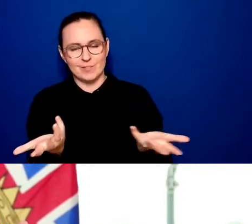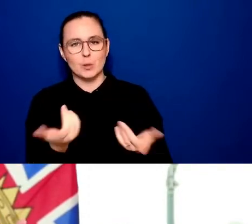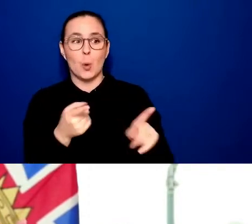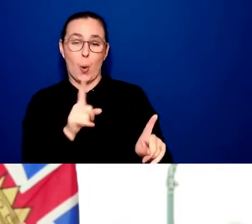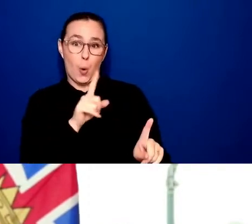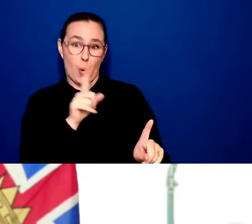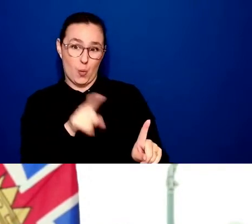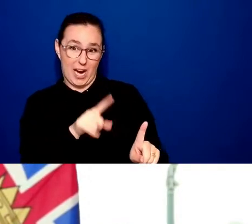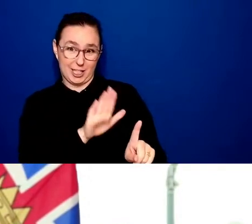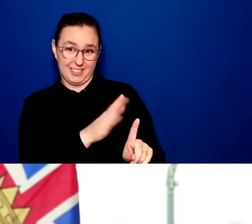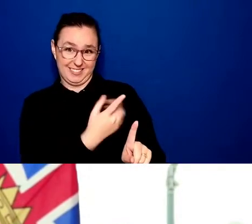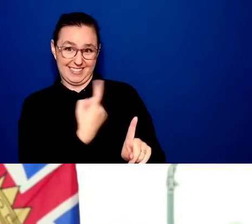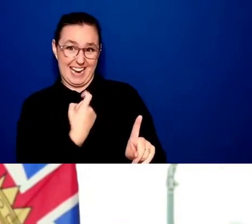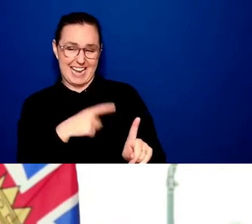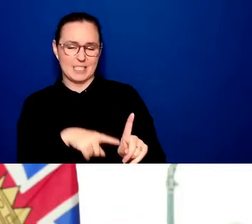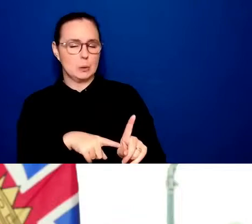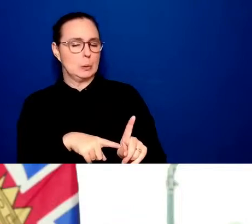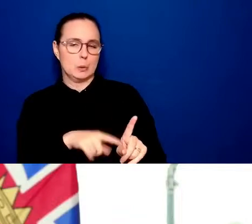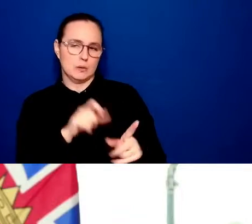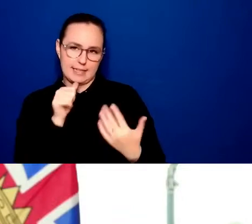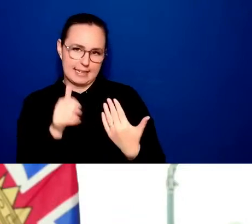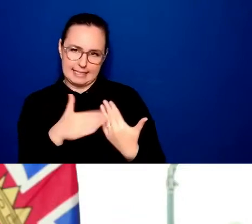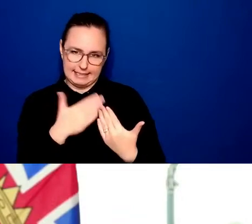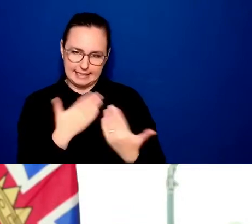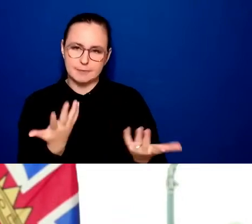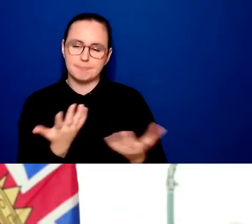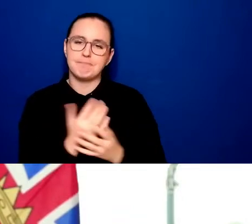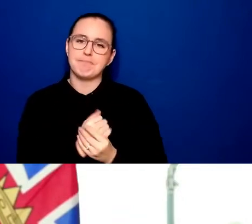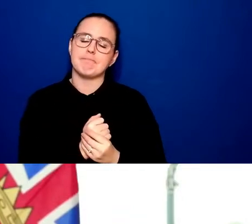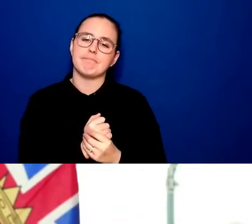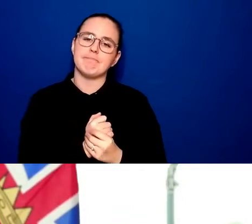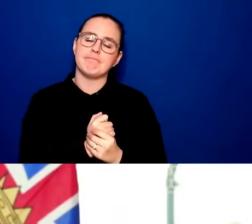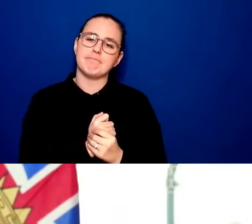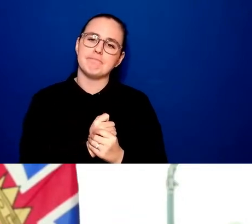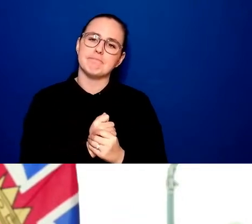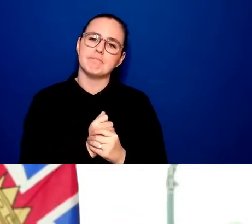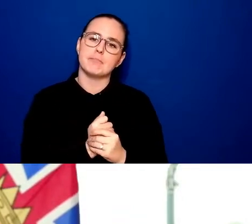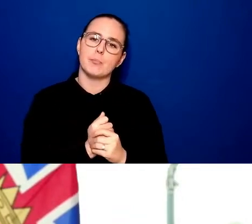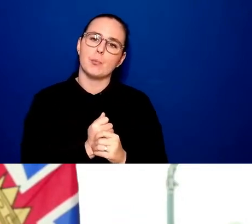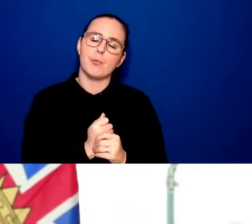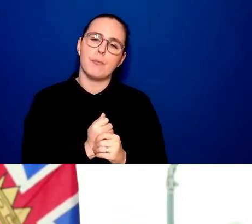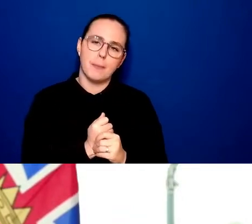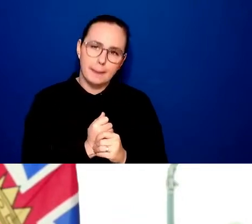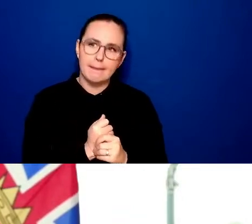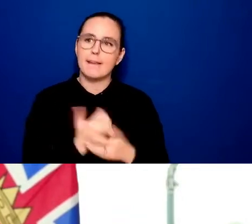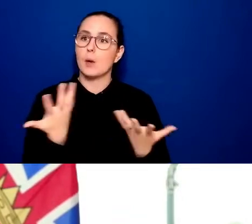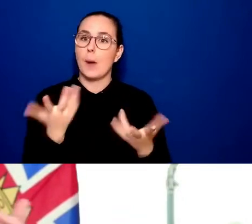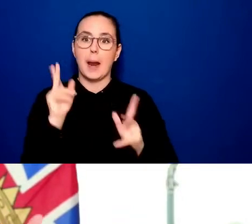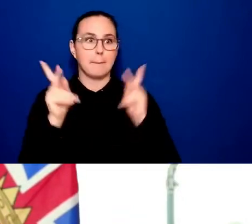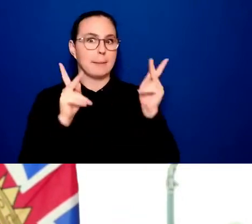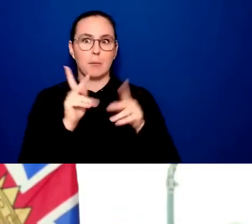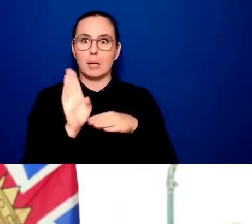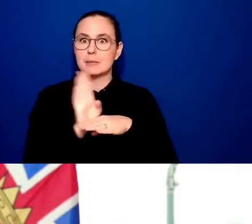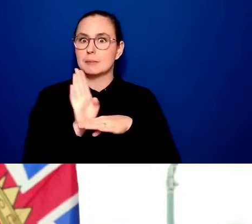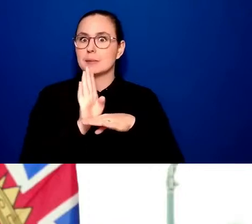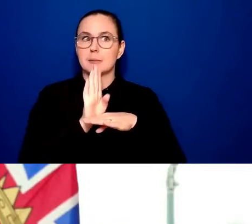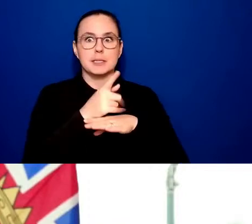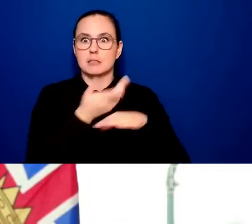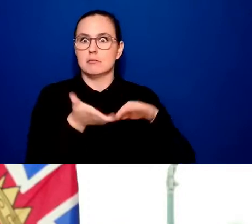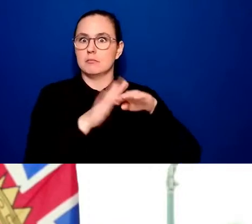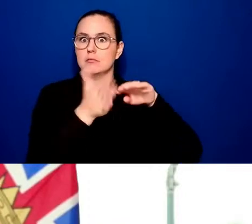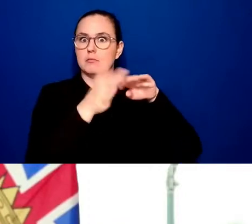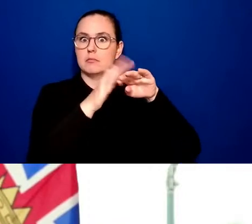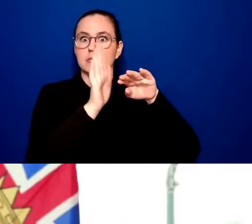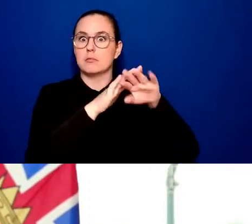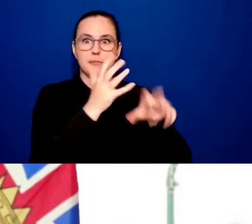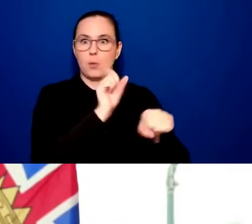Once surge capacity is exceeded, it's hard to continue to build up the resources that